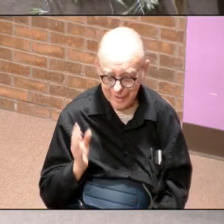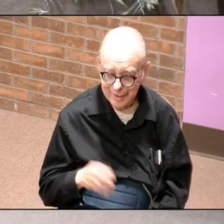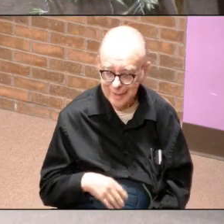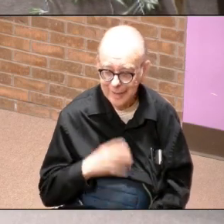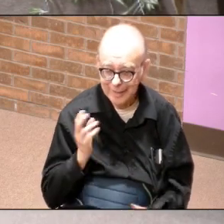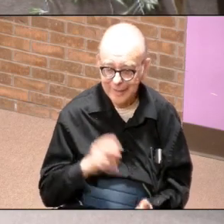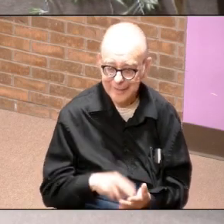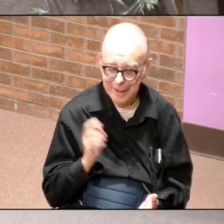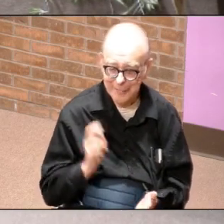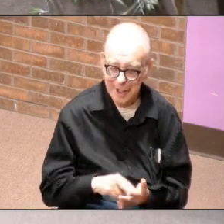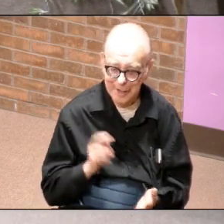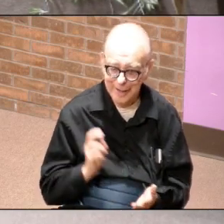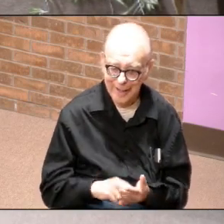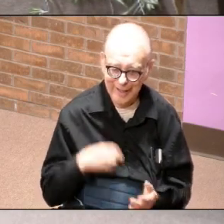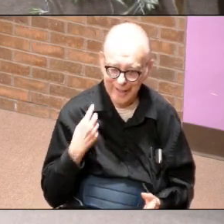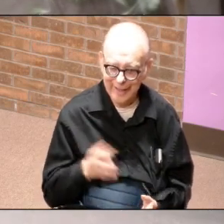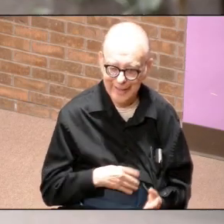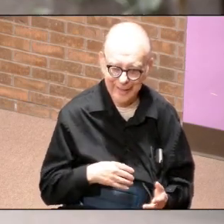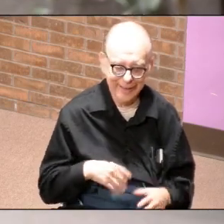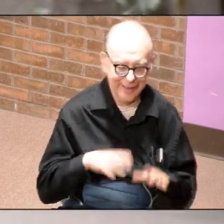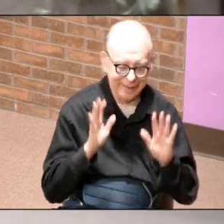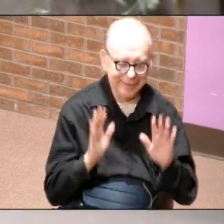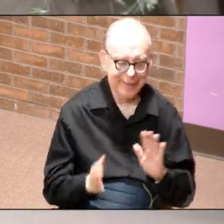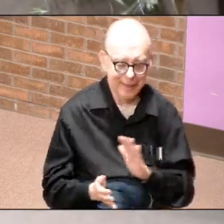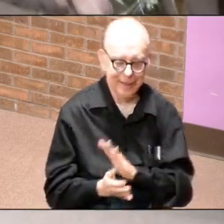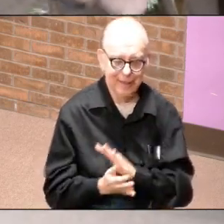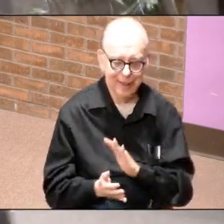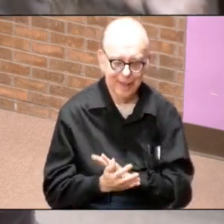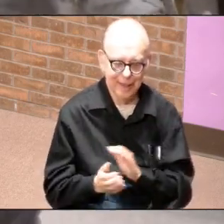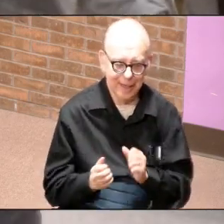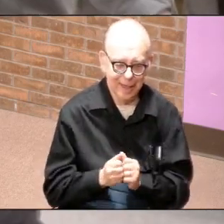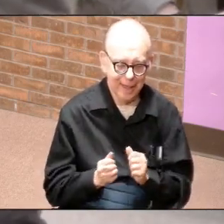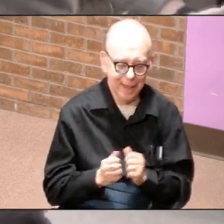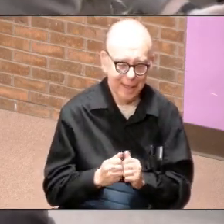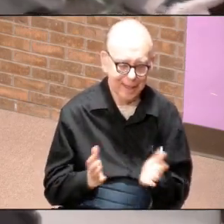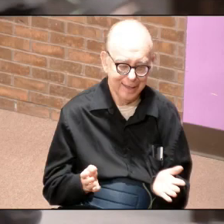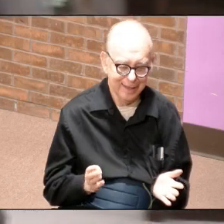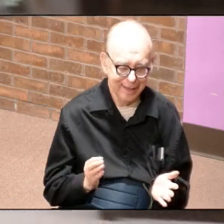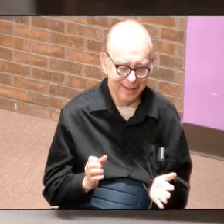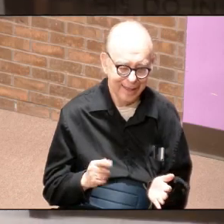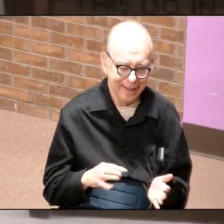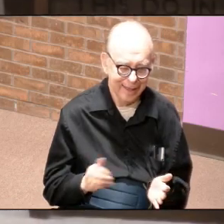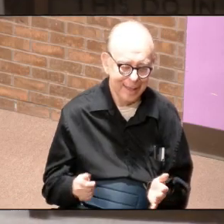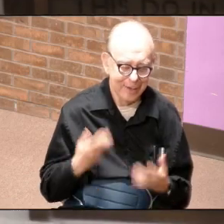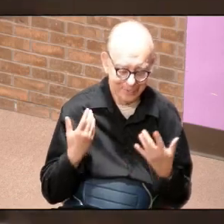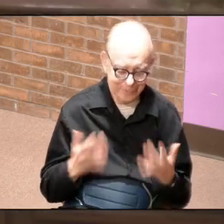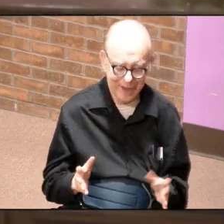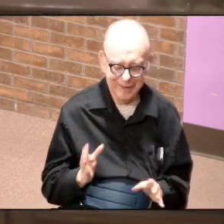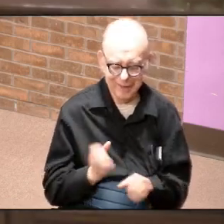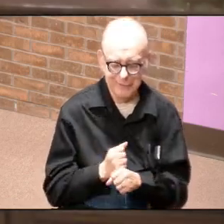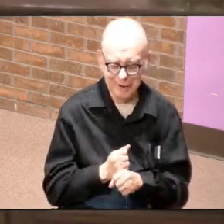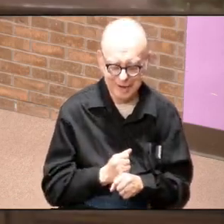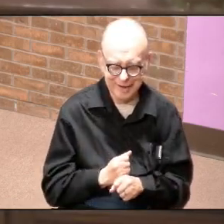yeah, go, go. We're going to be like Sunday morning when the Bengals are finally winning.